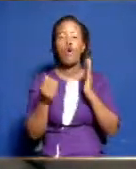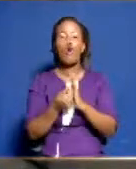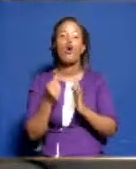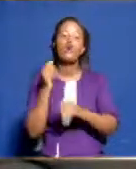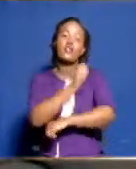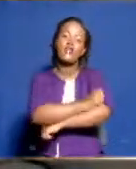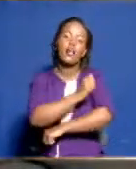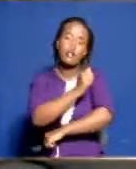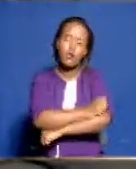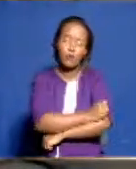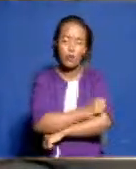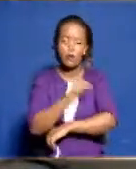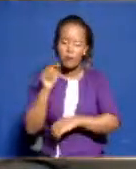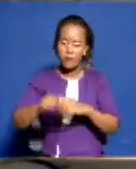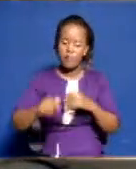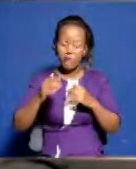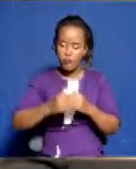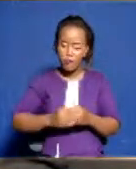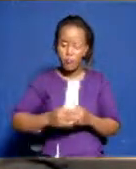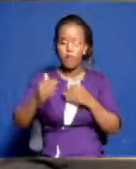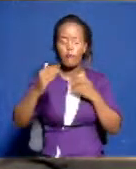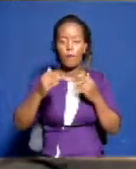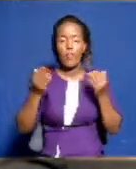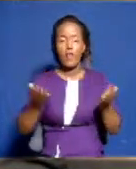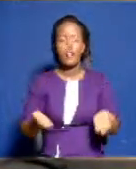This will go a long way in improving,